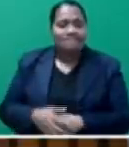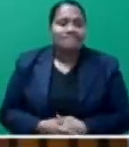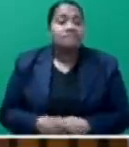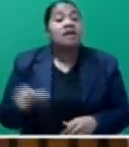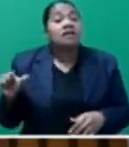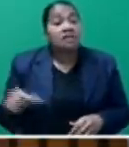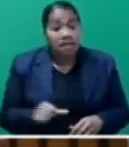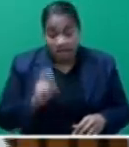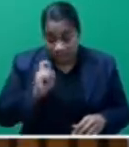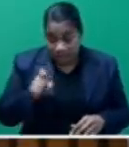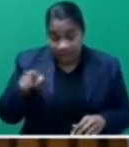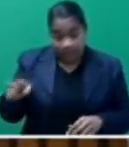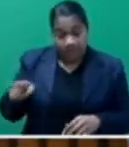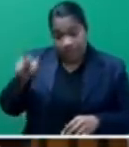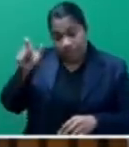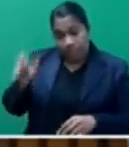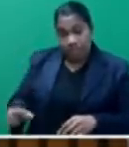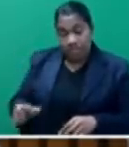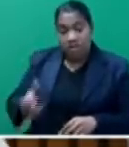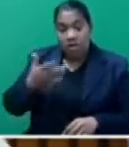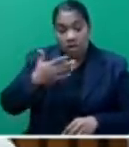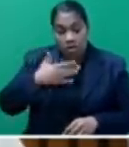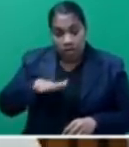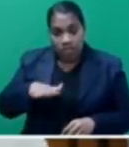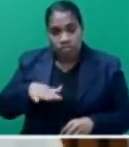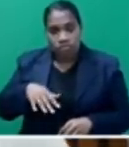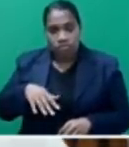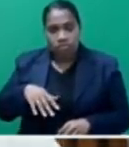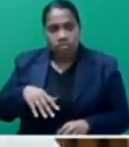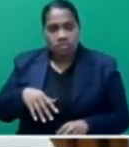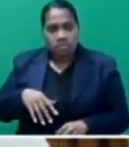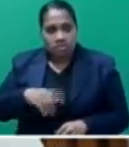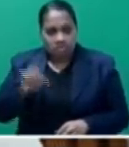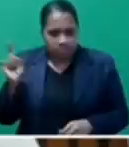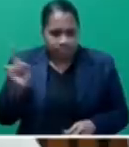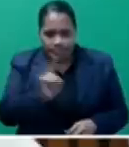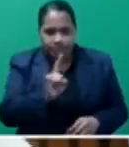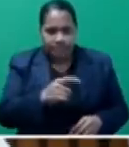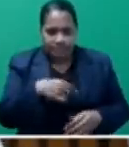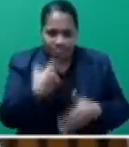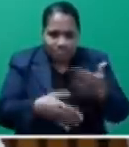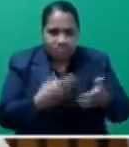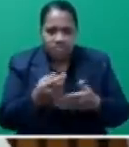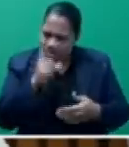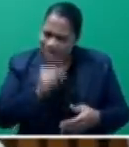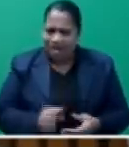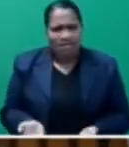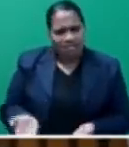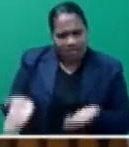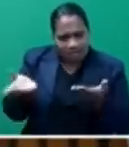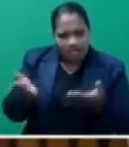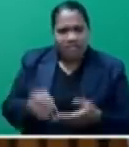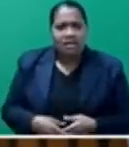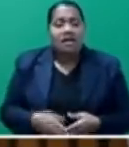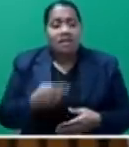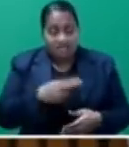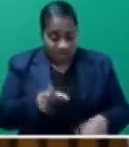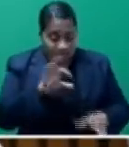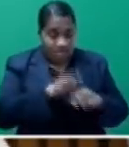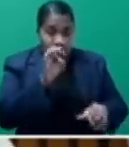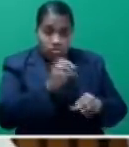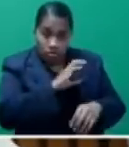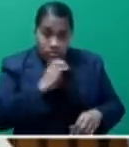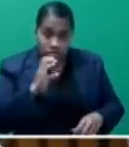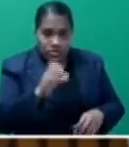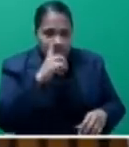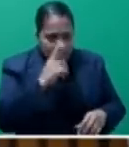the person wants to object. They can appeal to the Electoral Commission. And the Electoral Commission can then review the